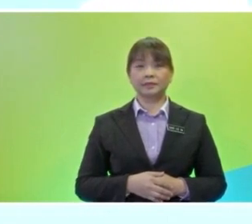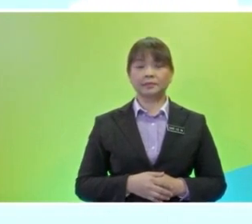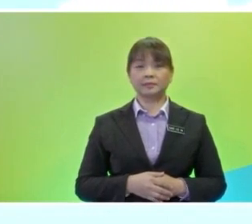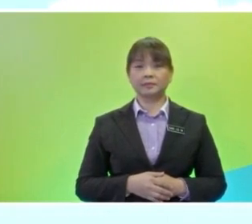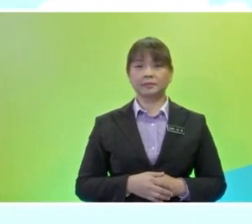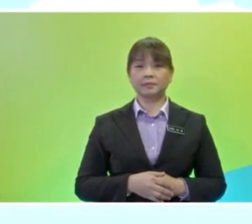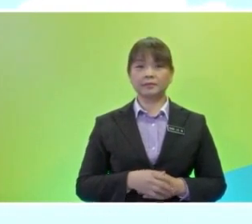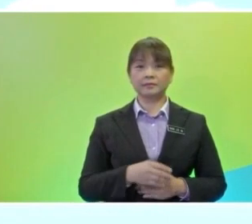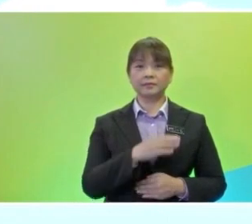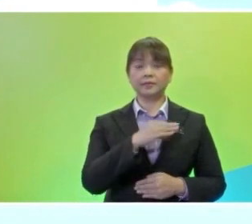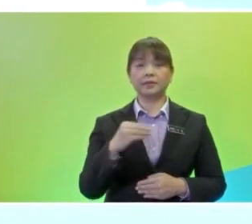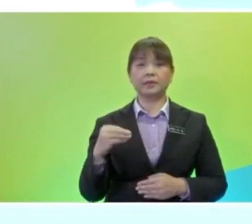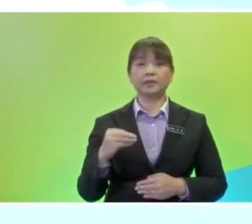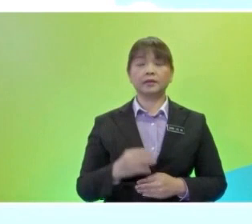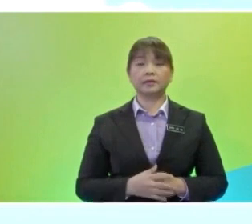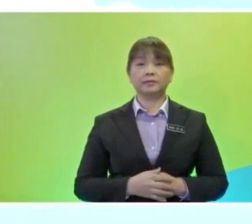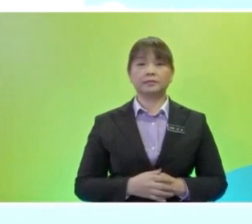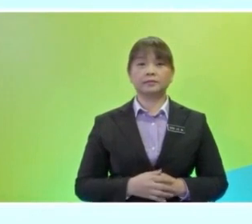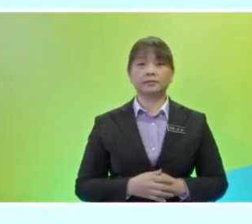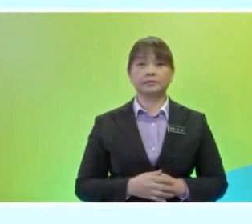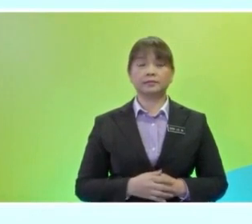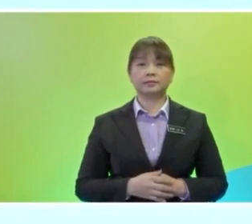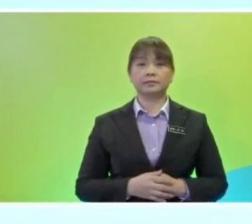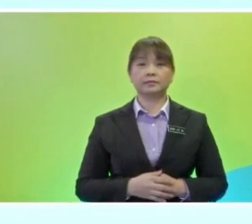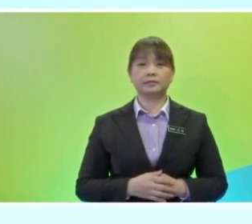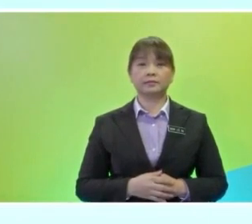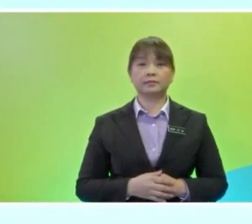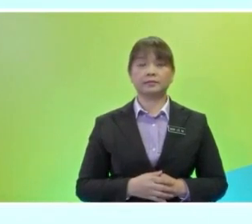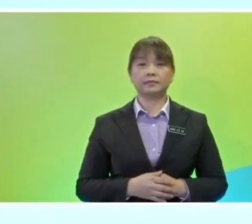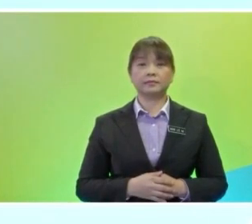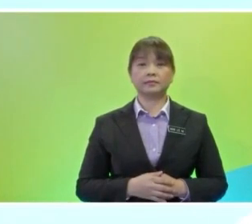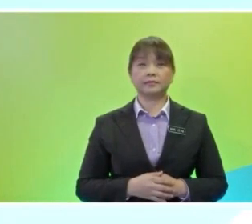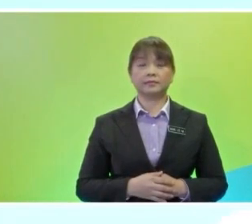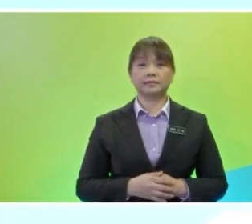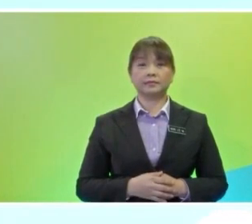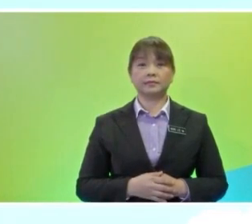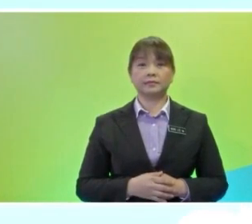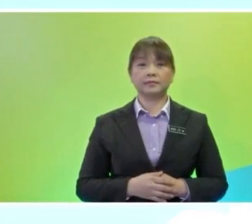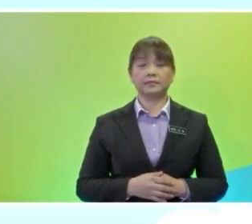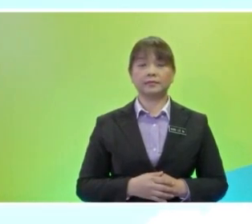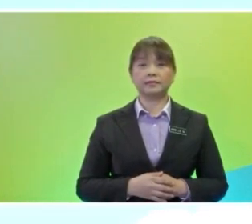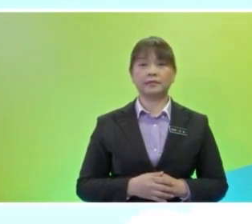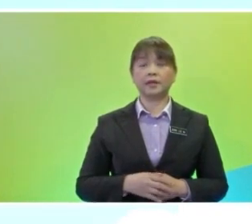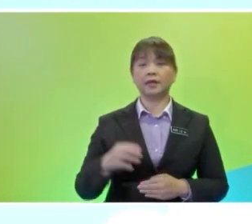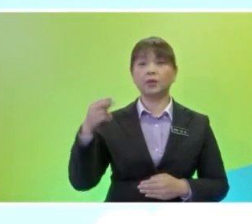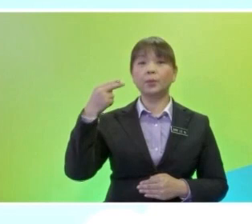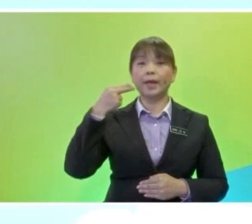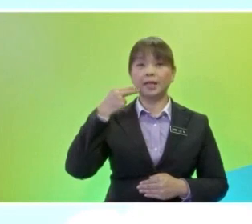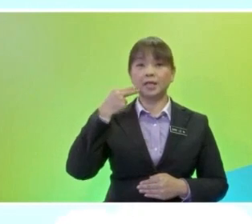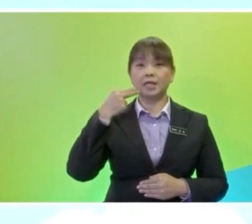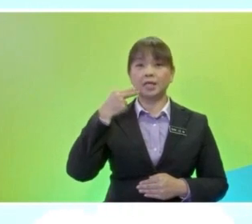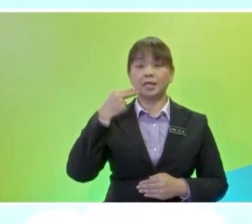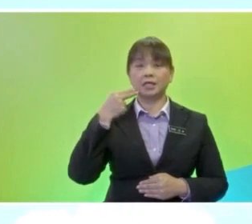pupil is Umu Umairah Nasuha from SK Pasir Panjang, Kuala Terengganu, Terengganu. Terengganu. Hi,